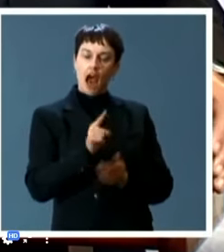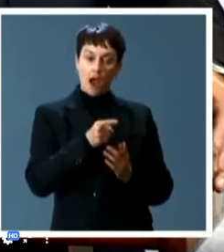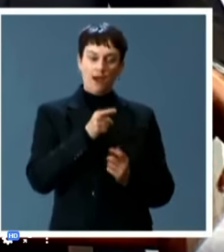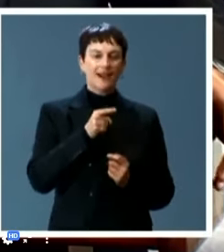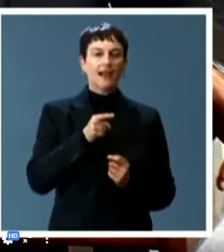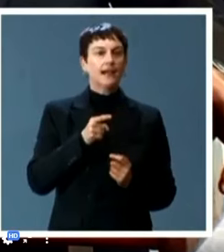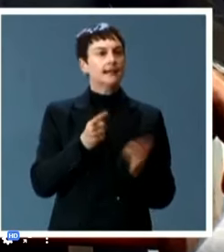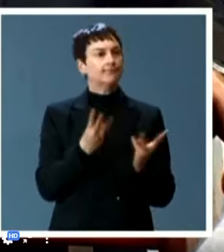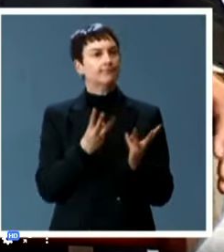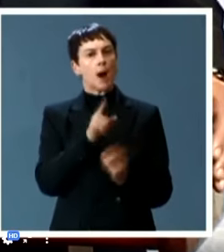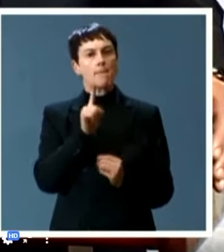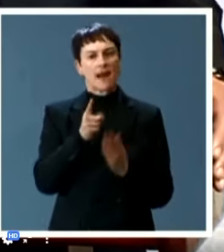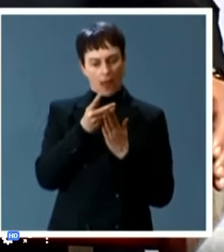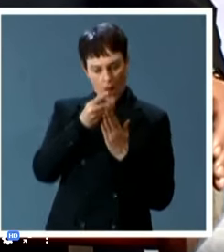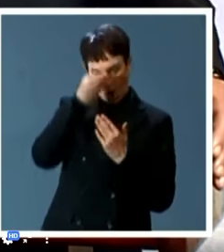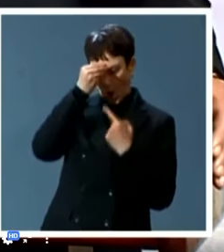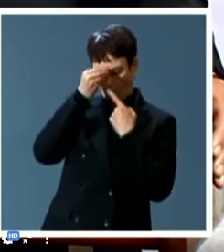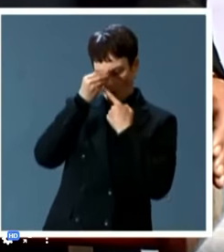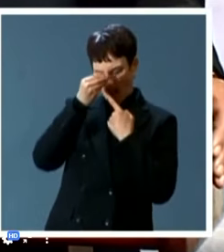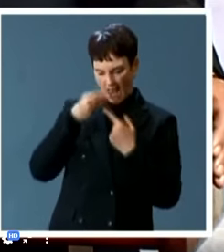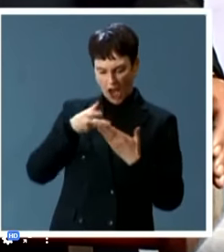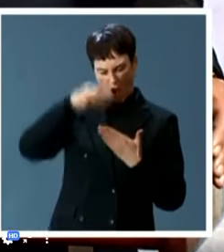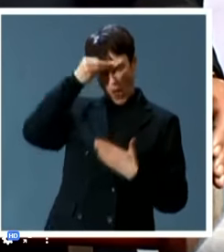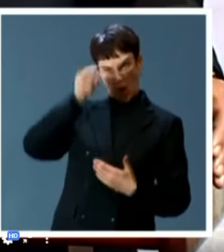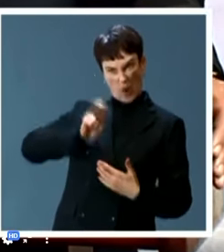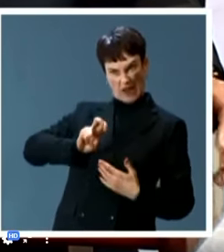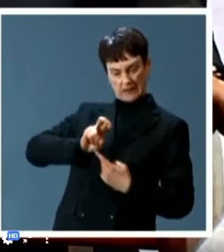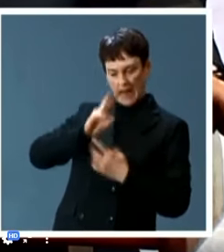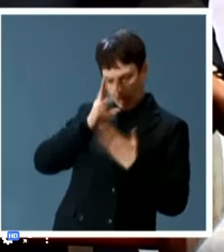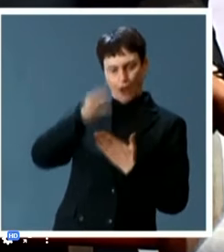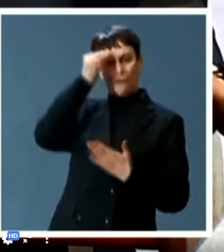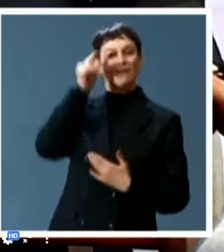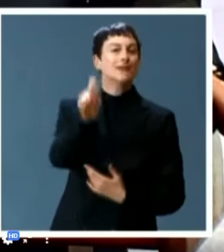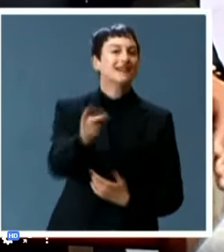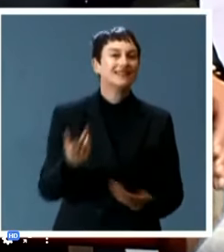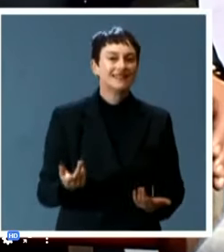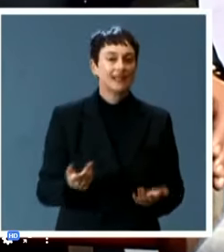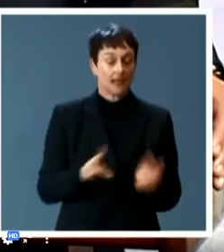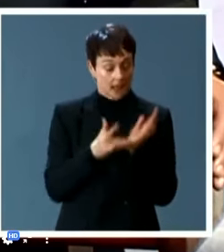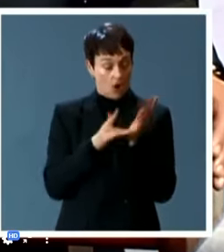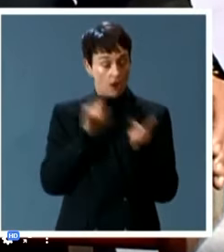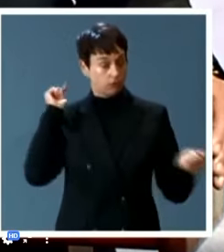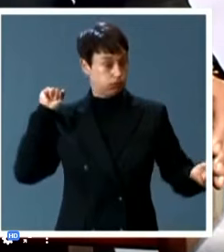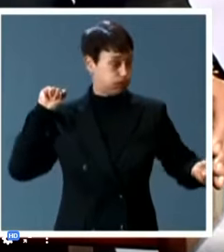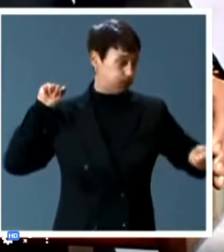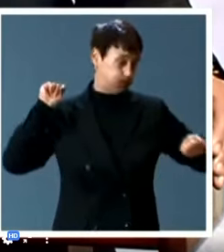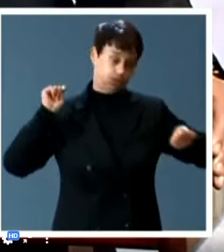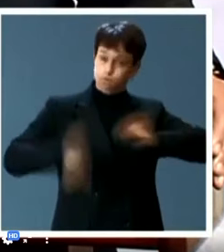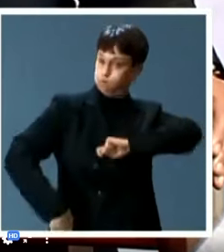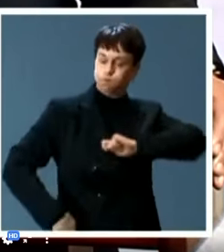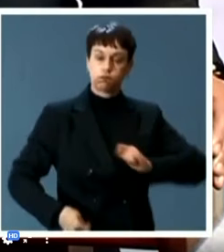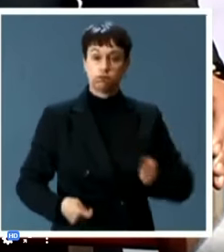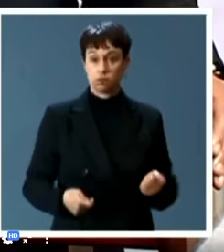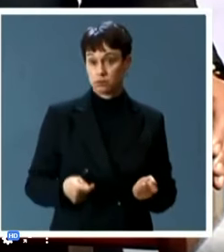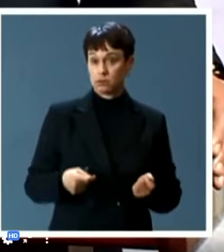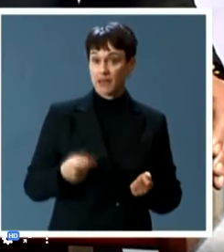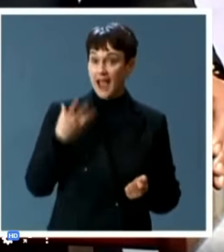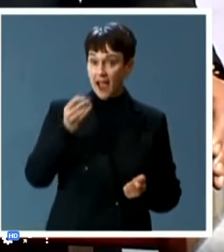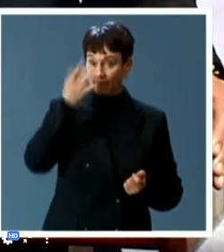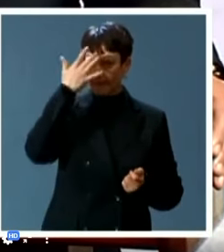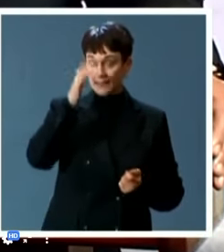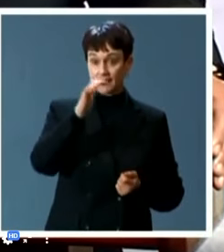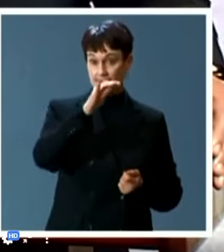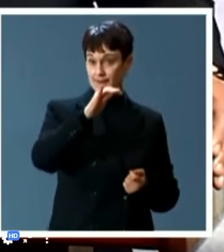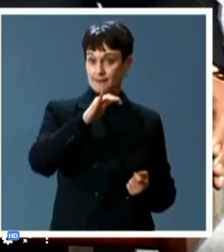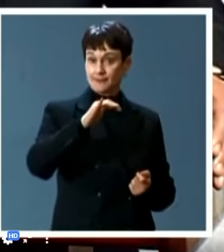adapt, and take on new skills will be essential. The digital revolution, artificial intelligence, will change the nature of work